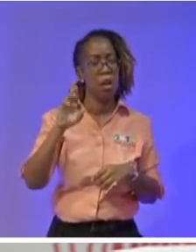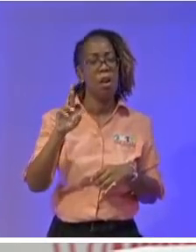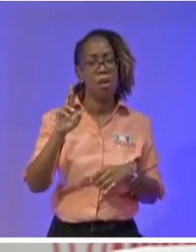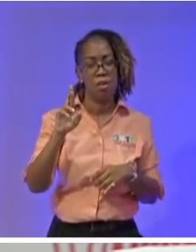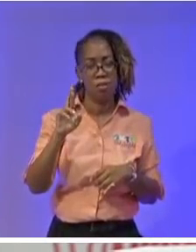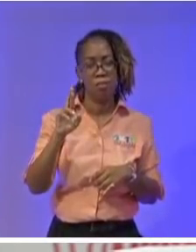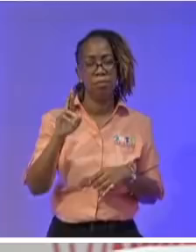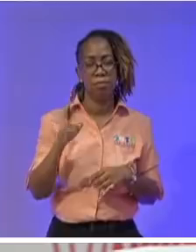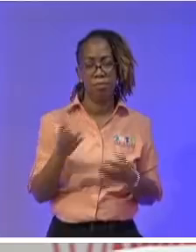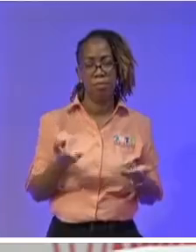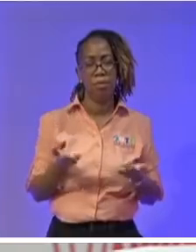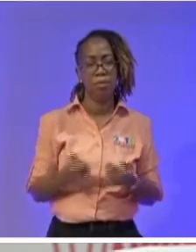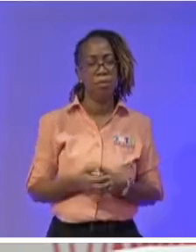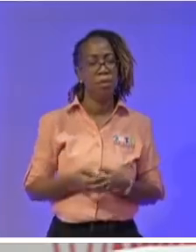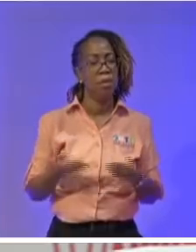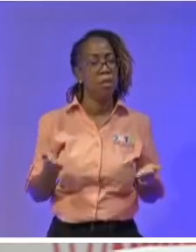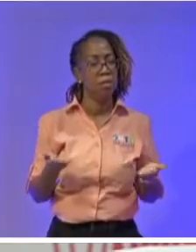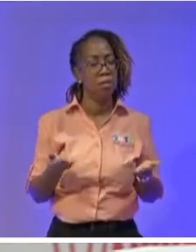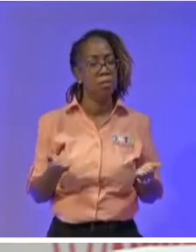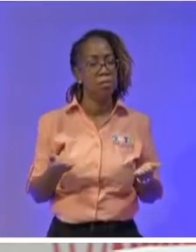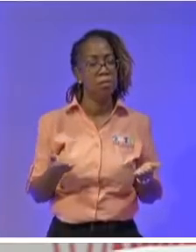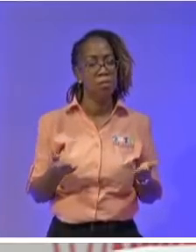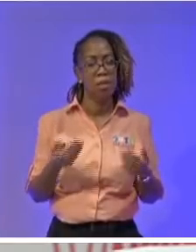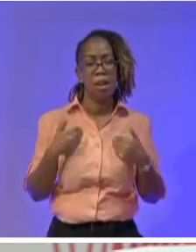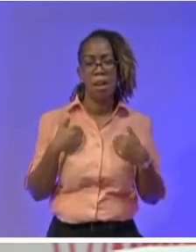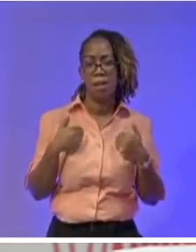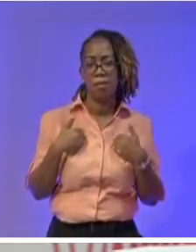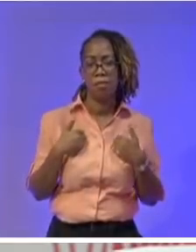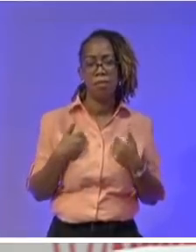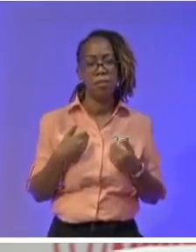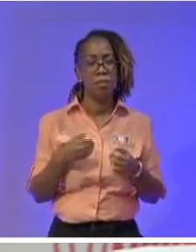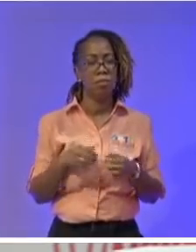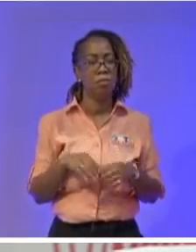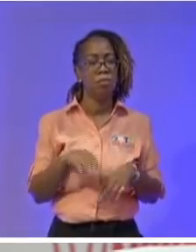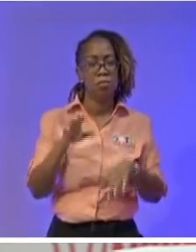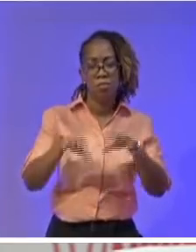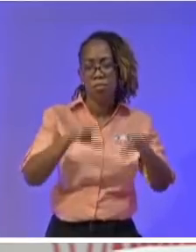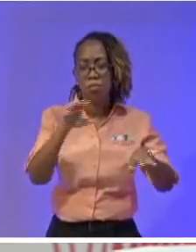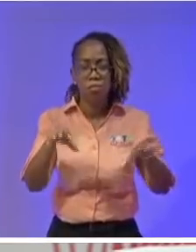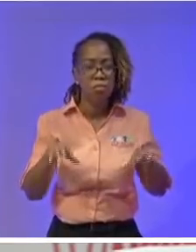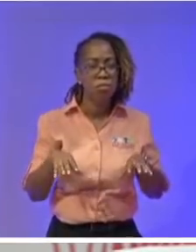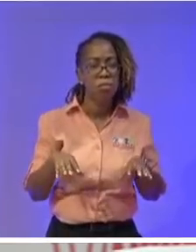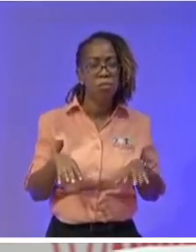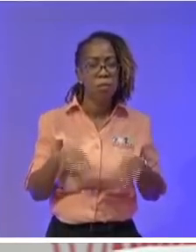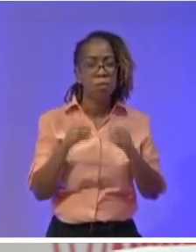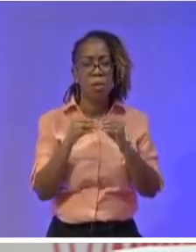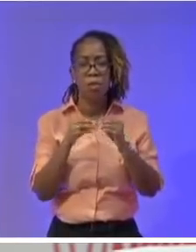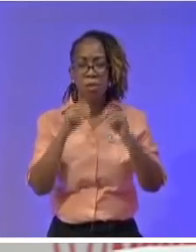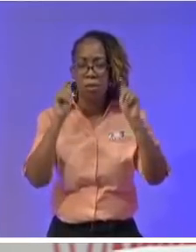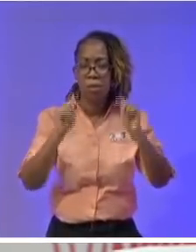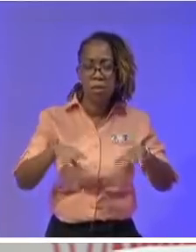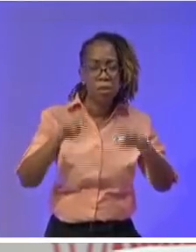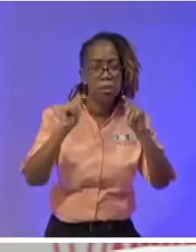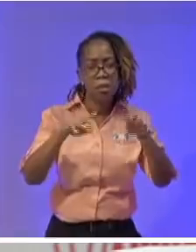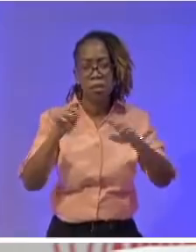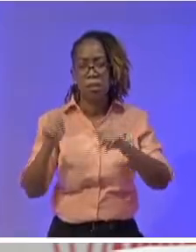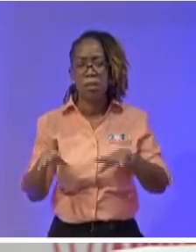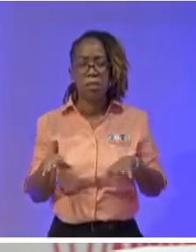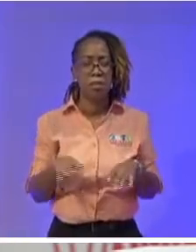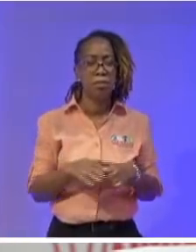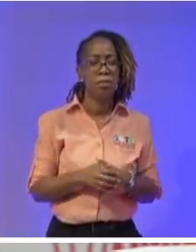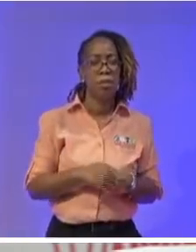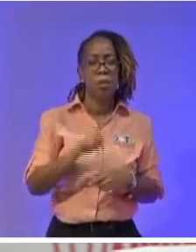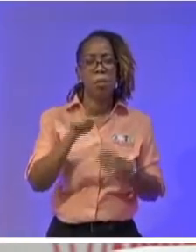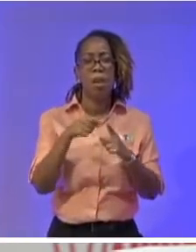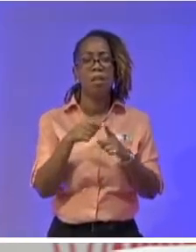capacity, we do have capacity in terms of spare capacity at this point in time. Generally, when we go into large